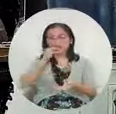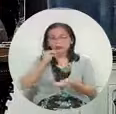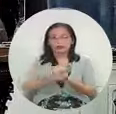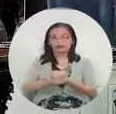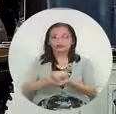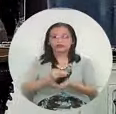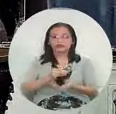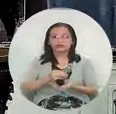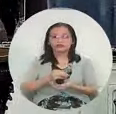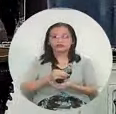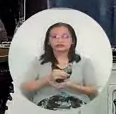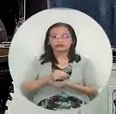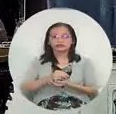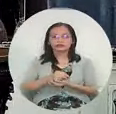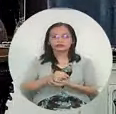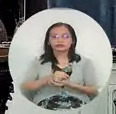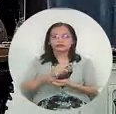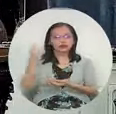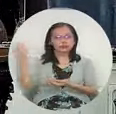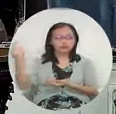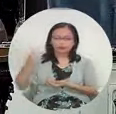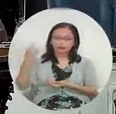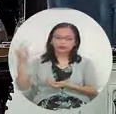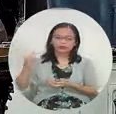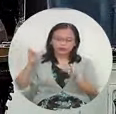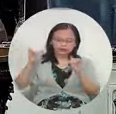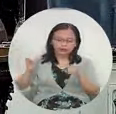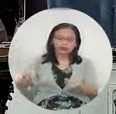This church will not change the message. It will always be here.